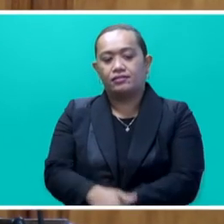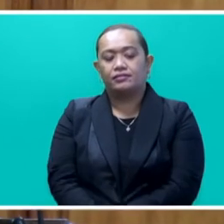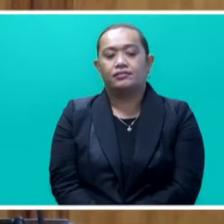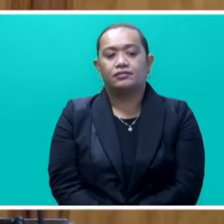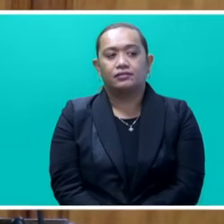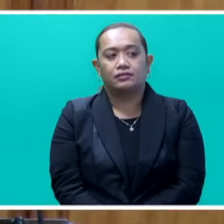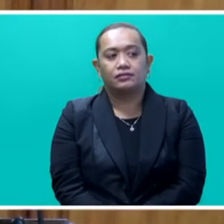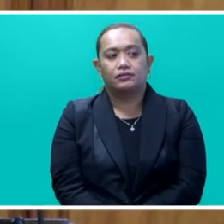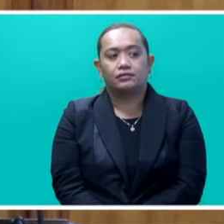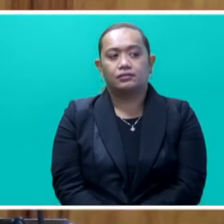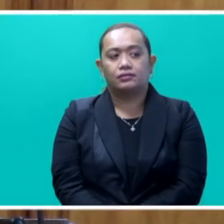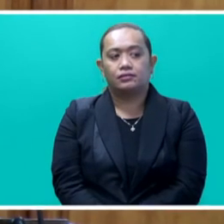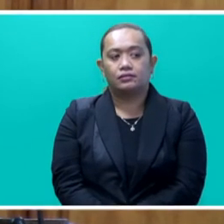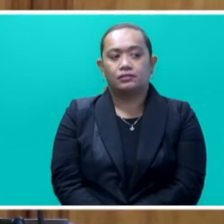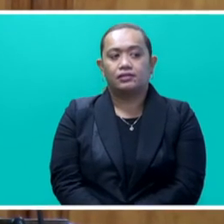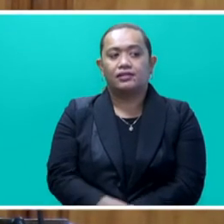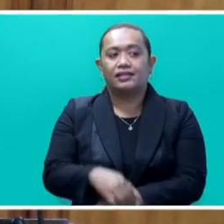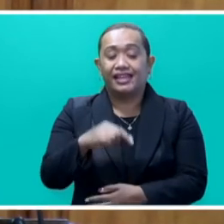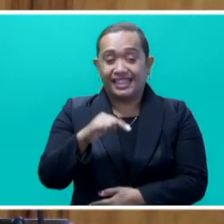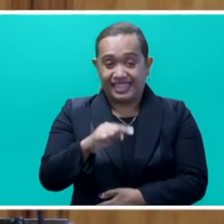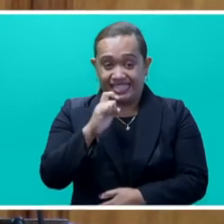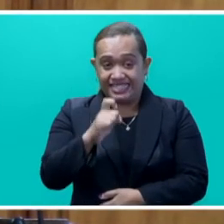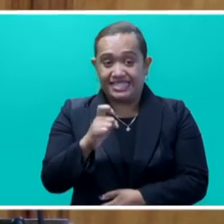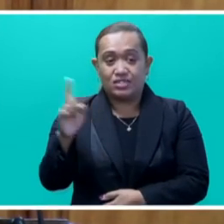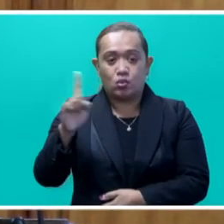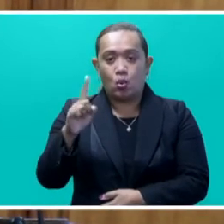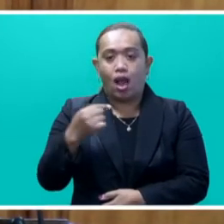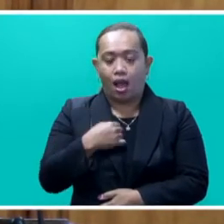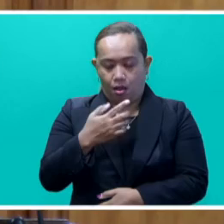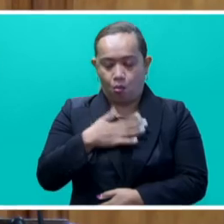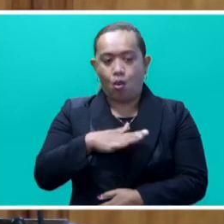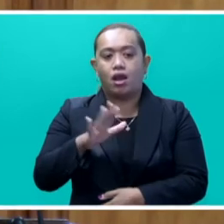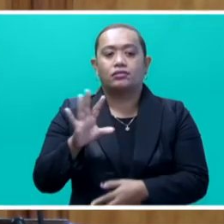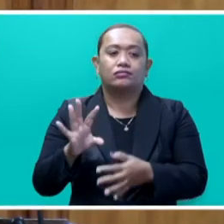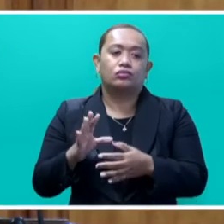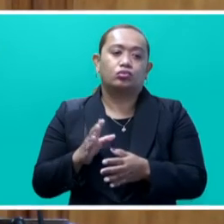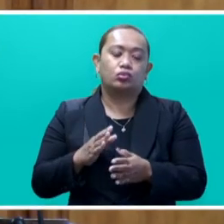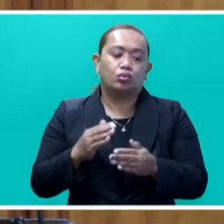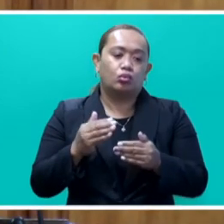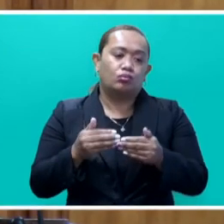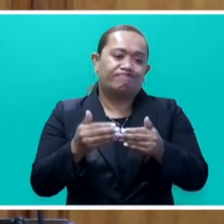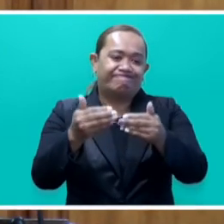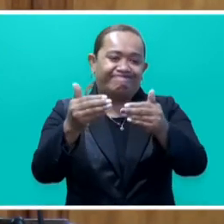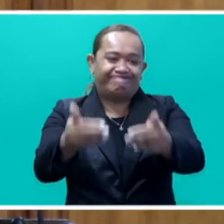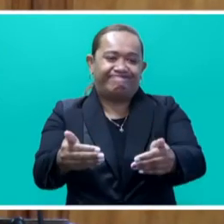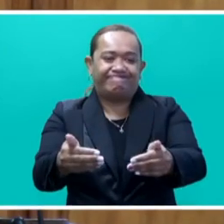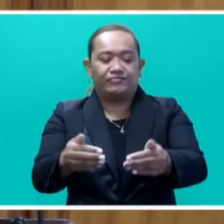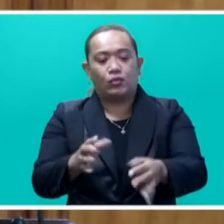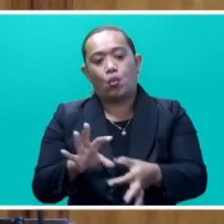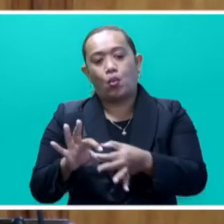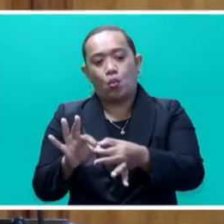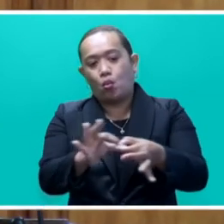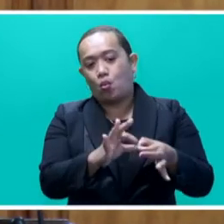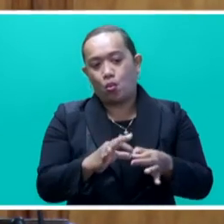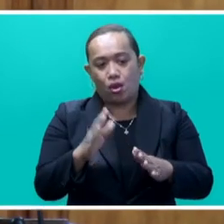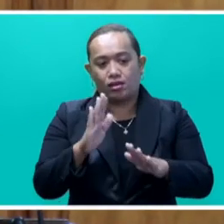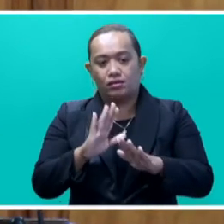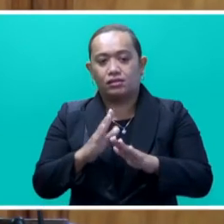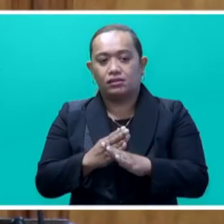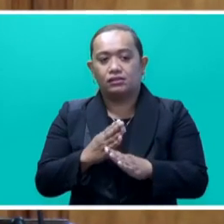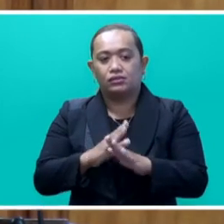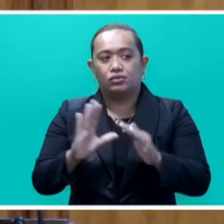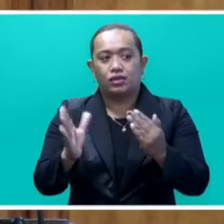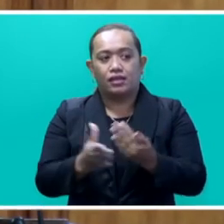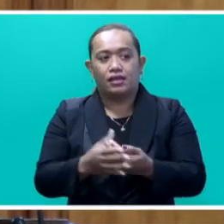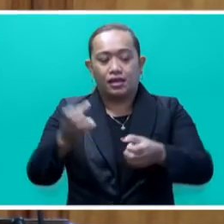This is what I would like to work towards, and that's what I am looking forward to doing in this August Parliament. God